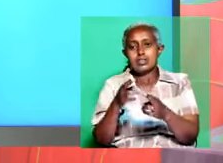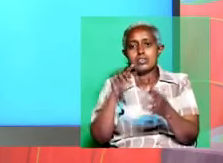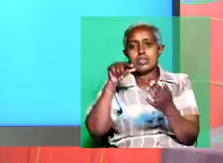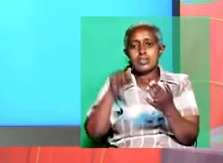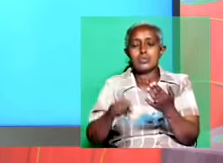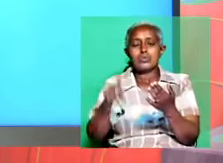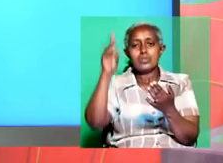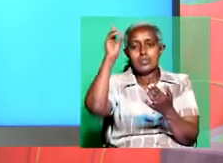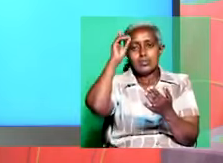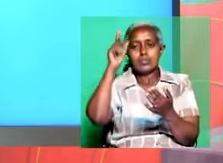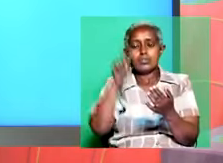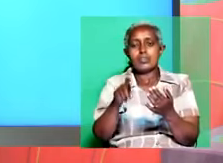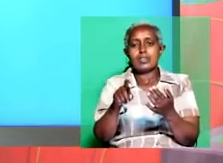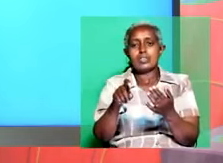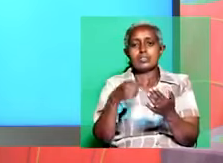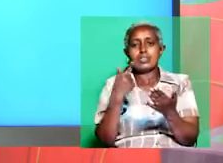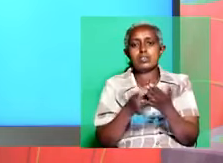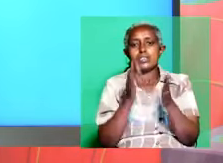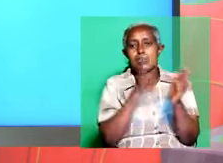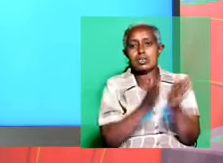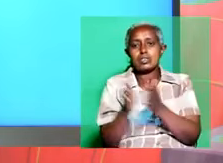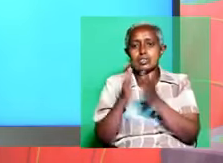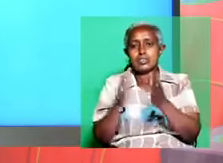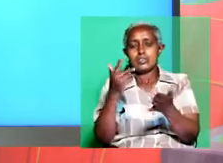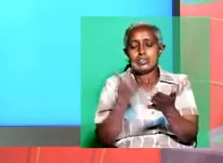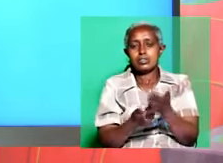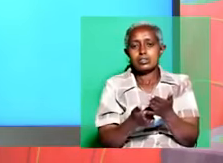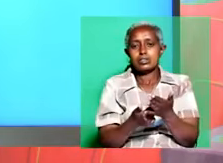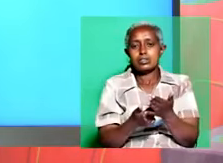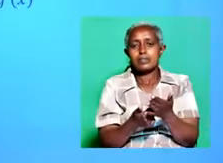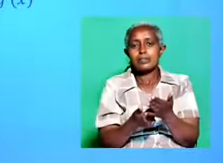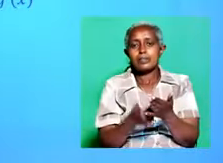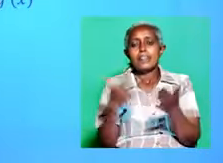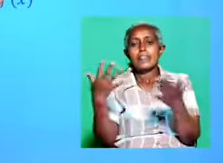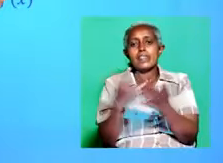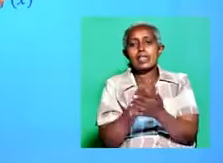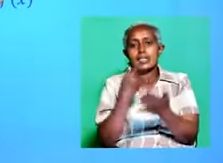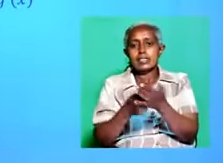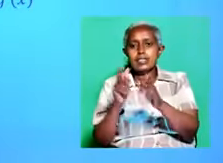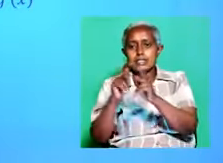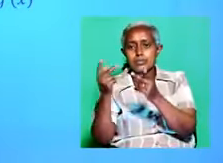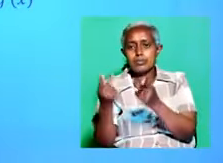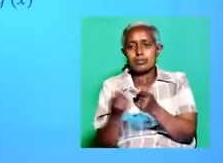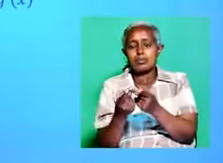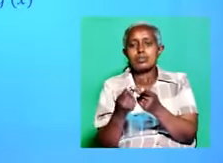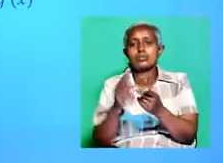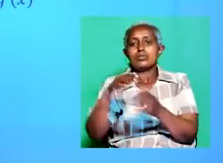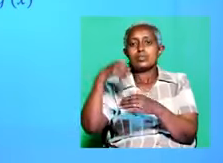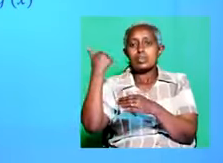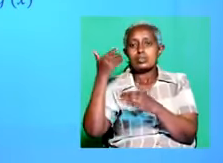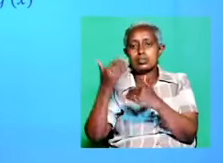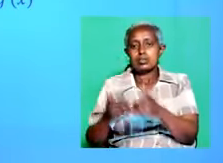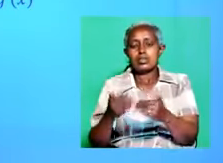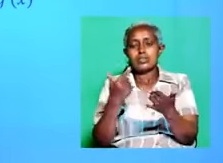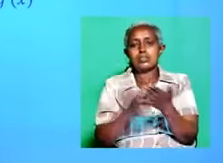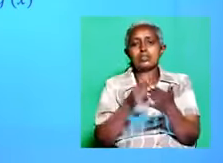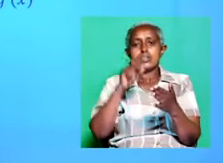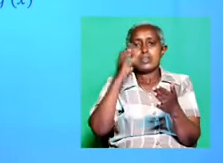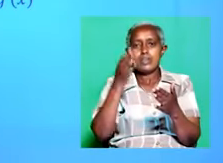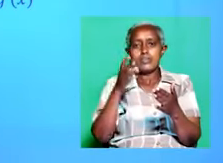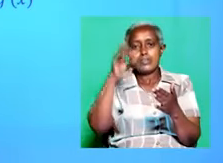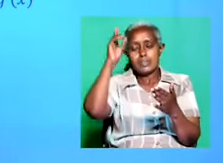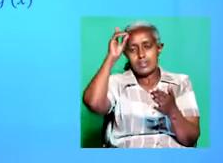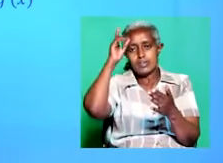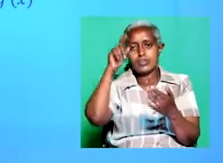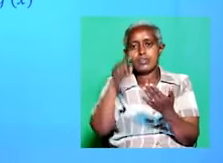q derivative of x. So rearranging this, take this part to the other side, so you'll have this f derivative